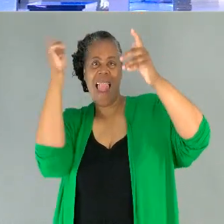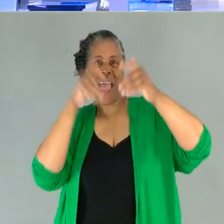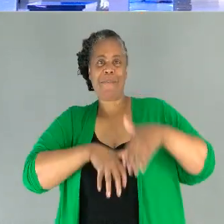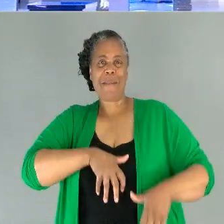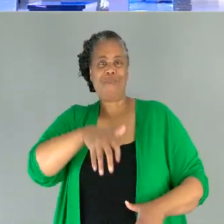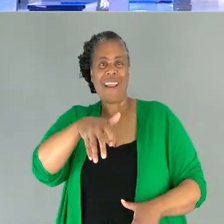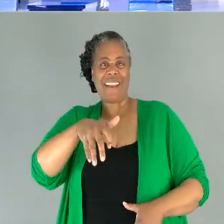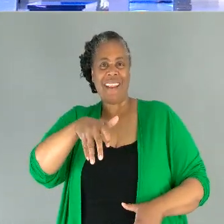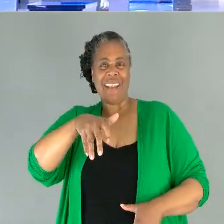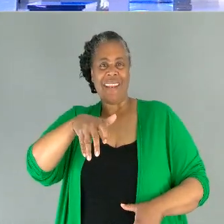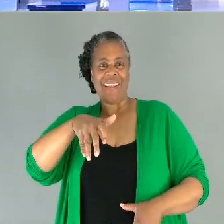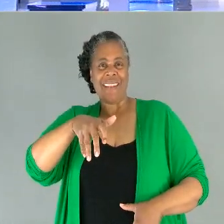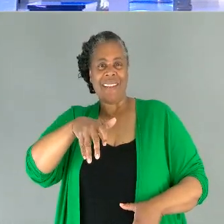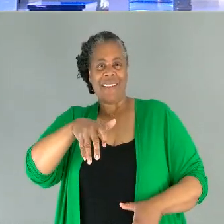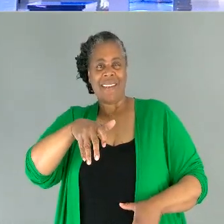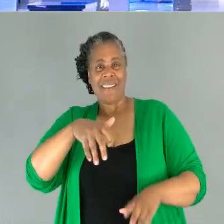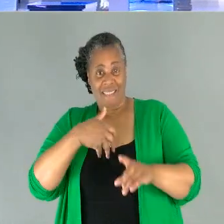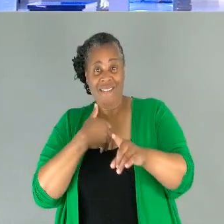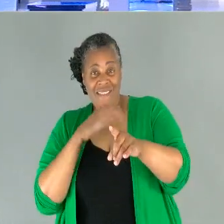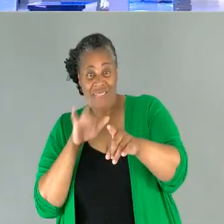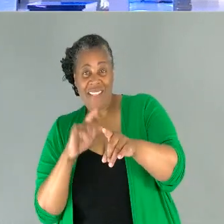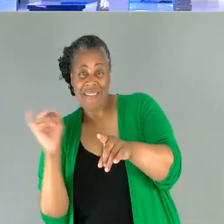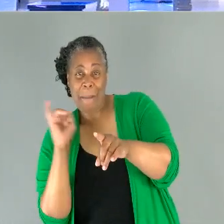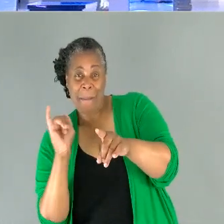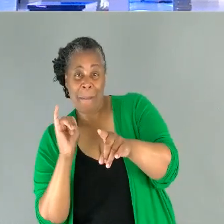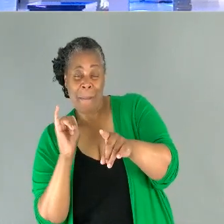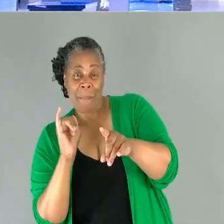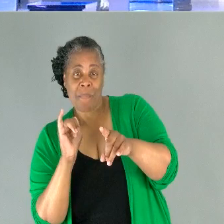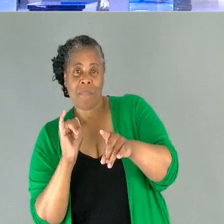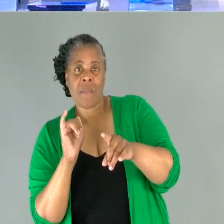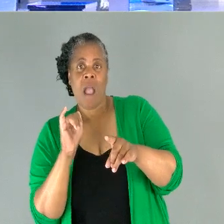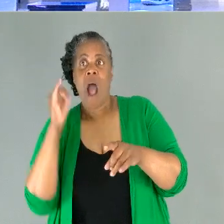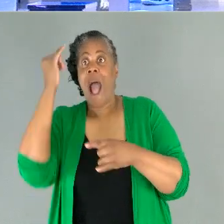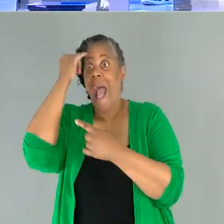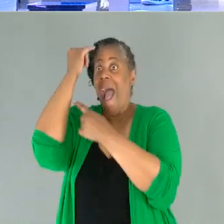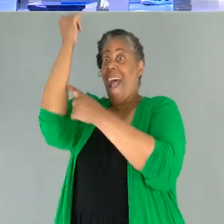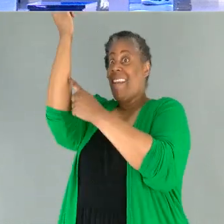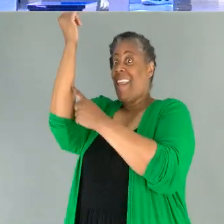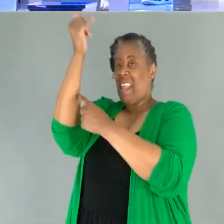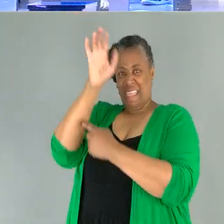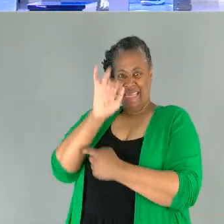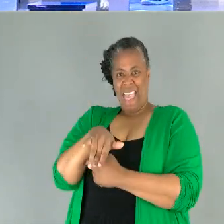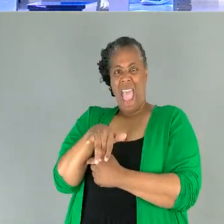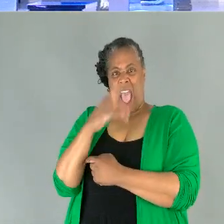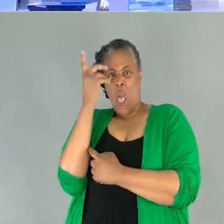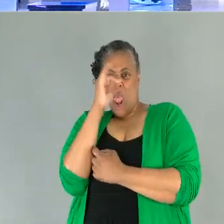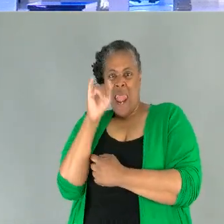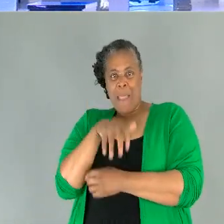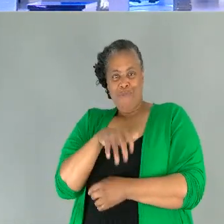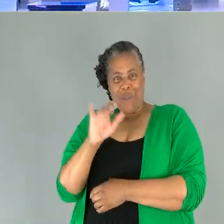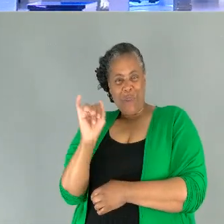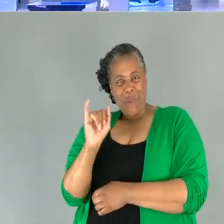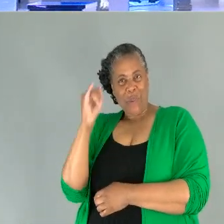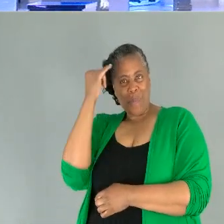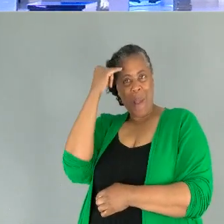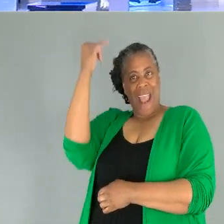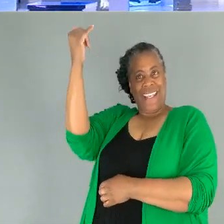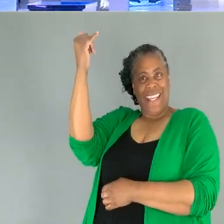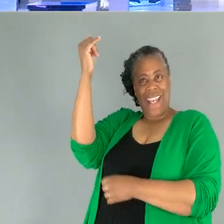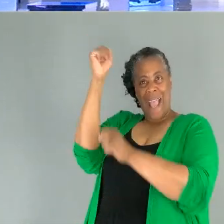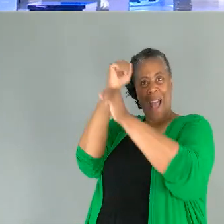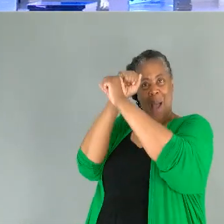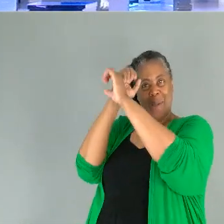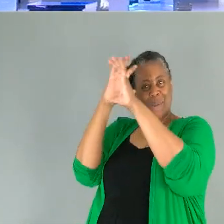You are pregnant with an idea. You are pregnant